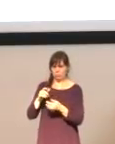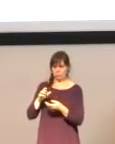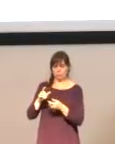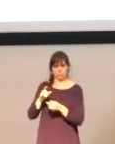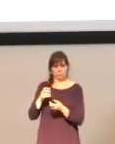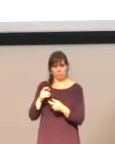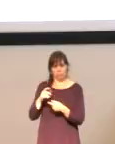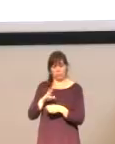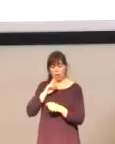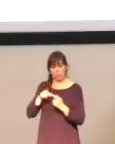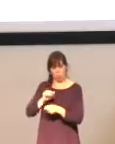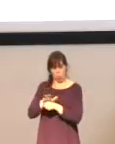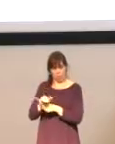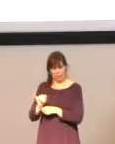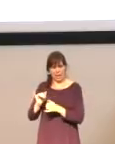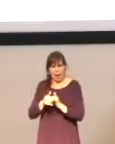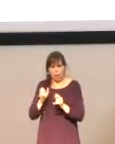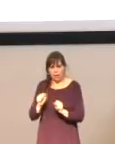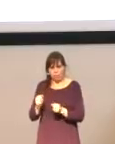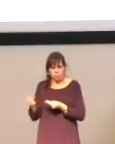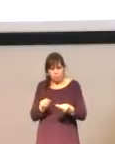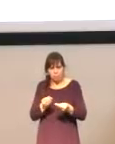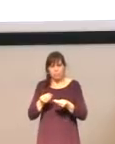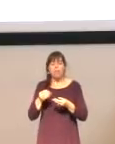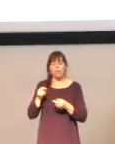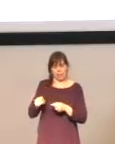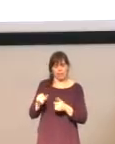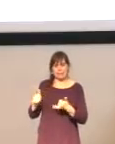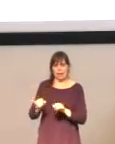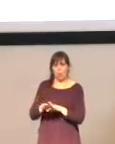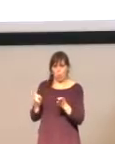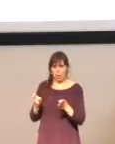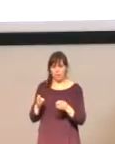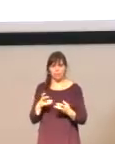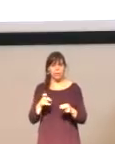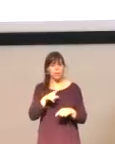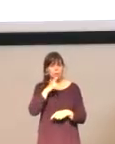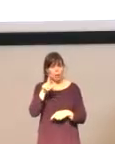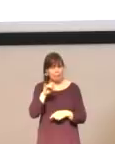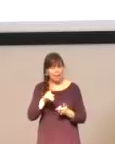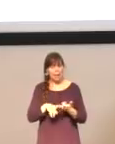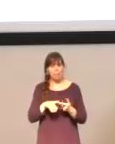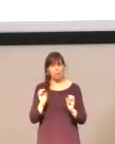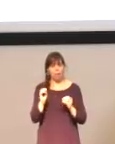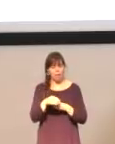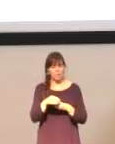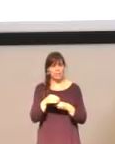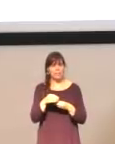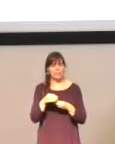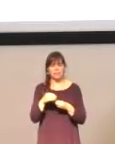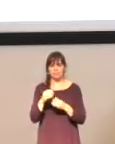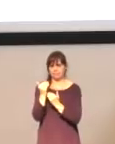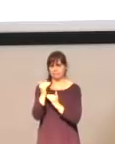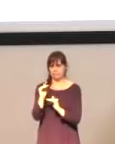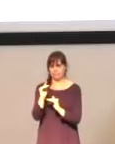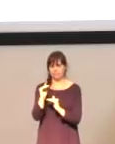implications of addressing the COVID infection were allowed to proceed. Dry lab and office space were